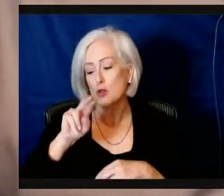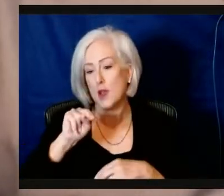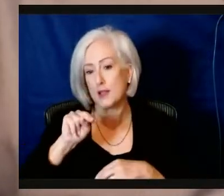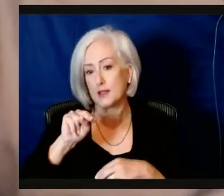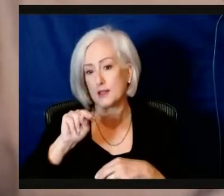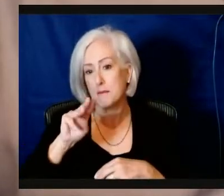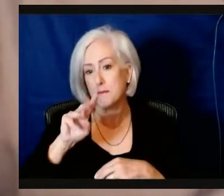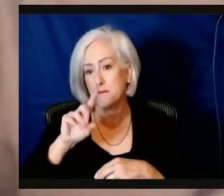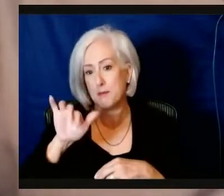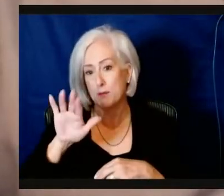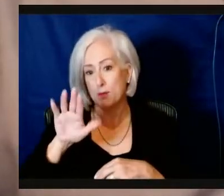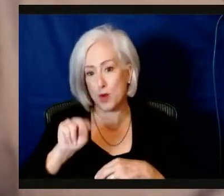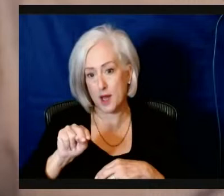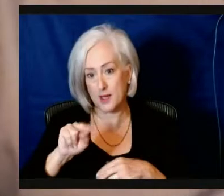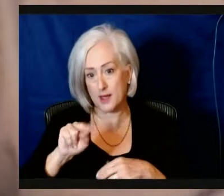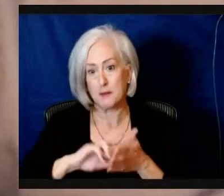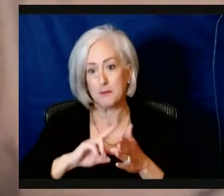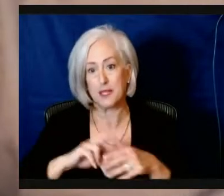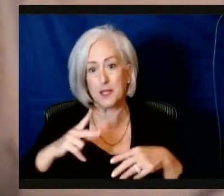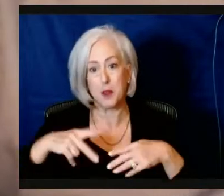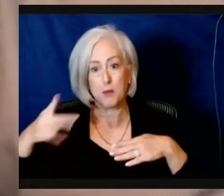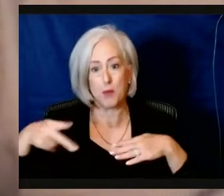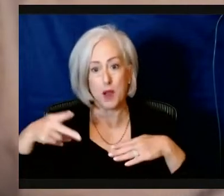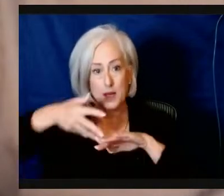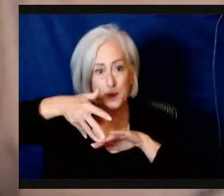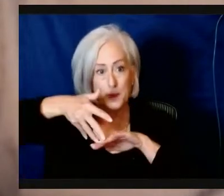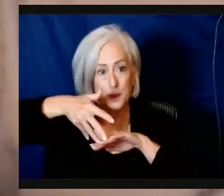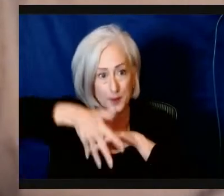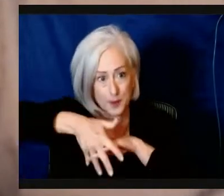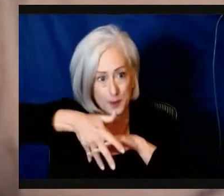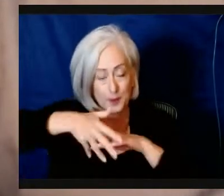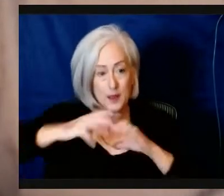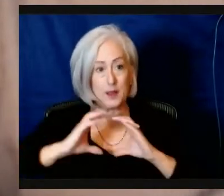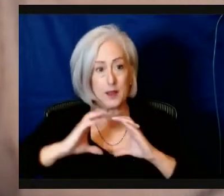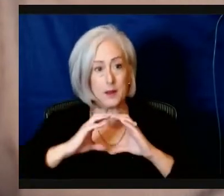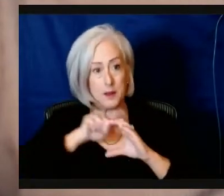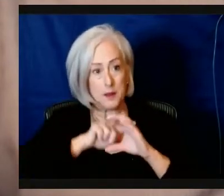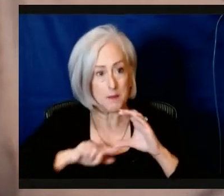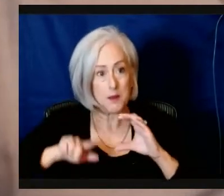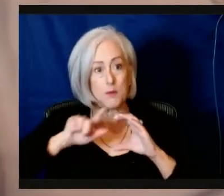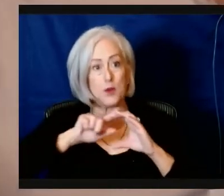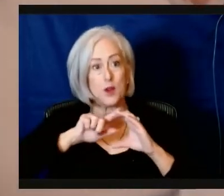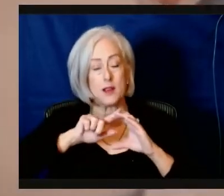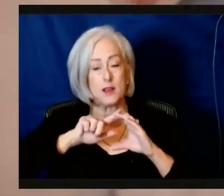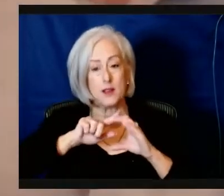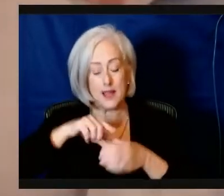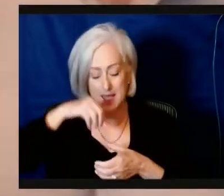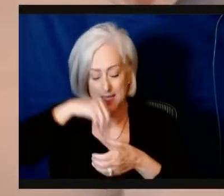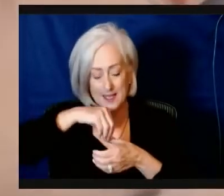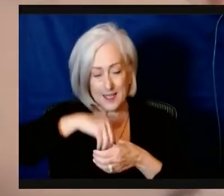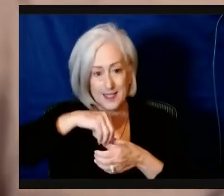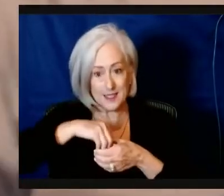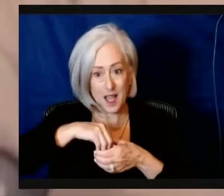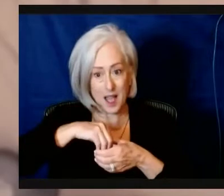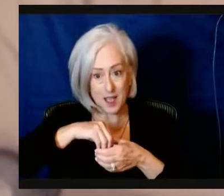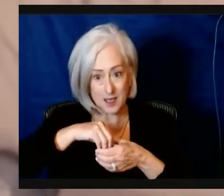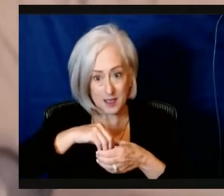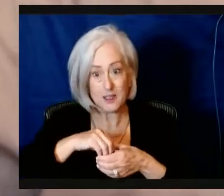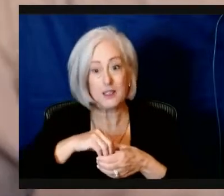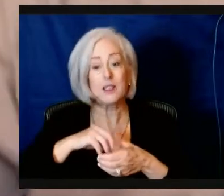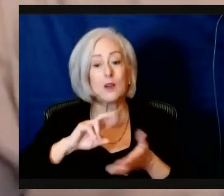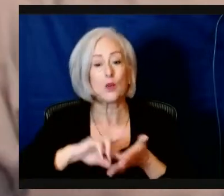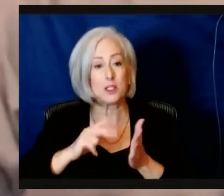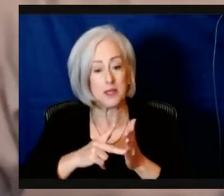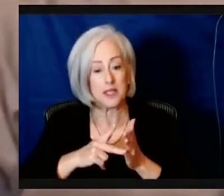how the protein traverses the cell membrane, and an intracellular domain, which allows the receptor to communicate to